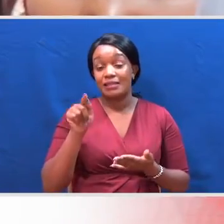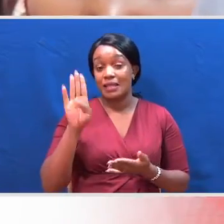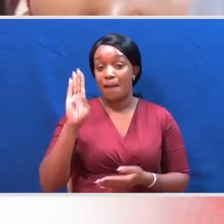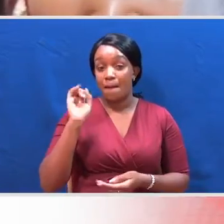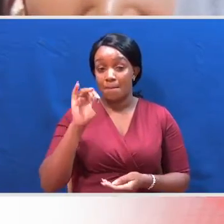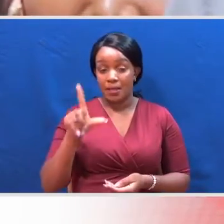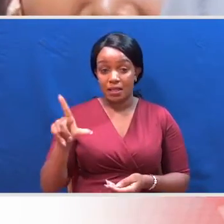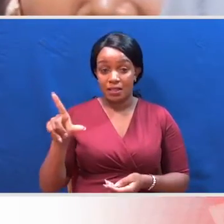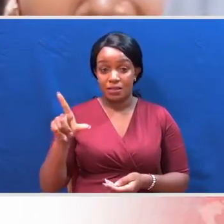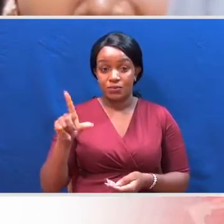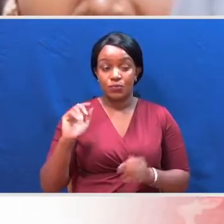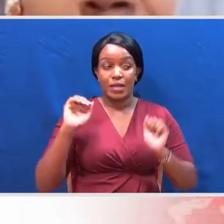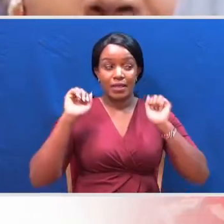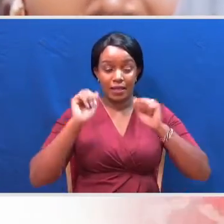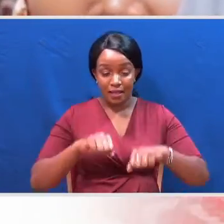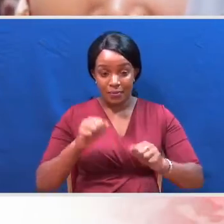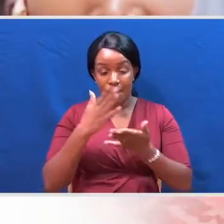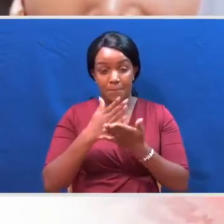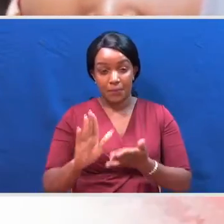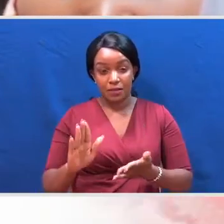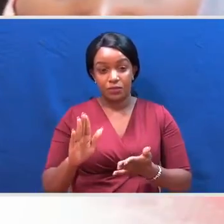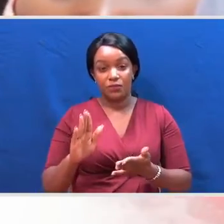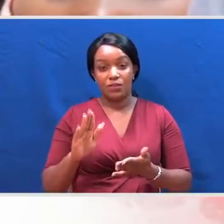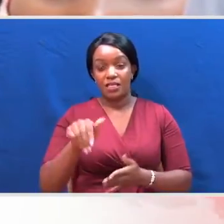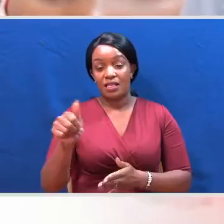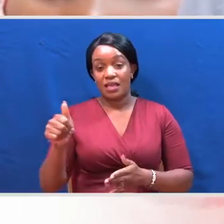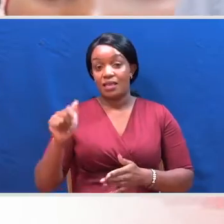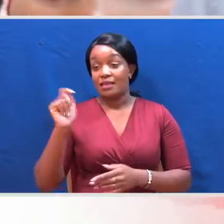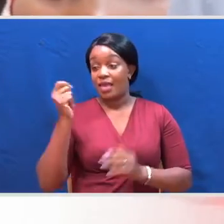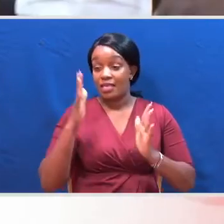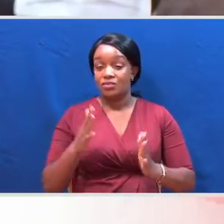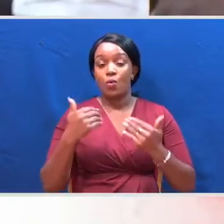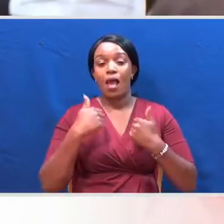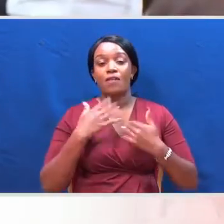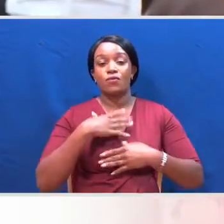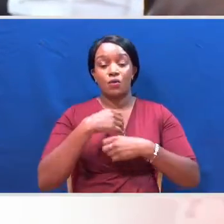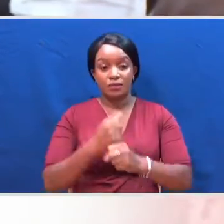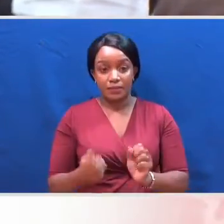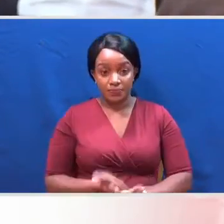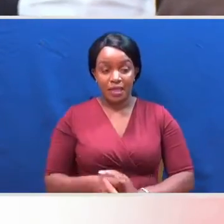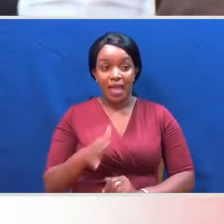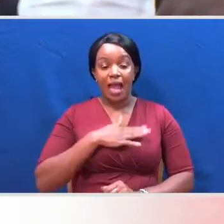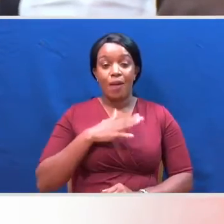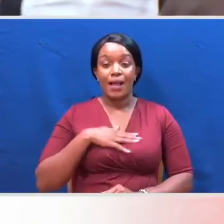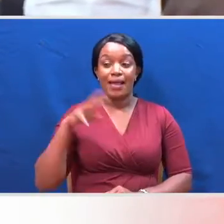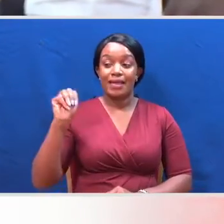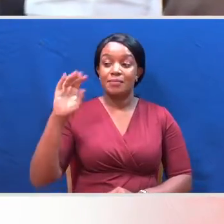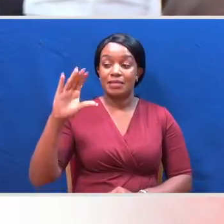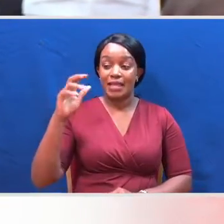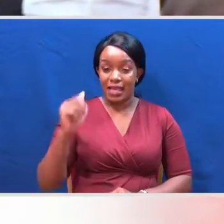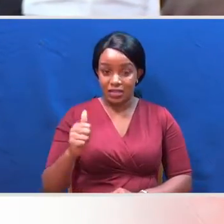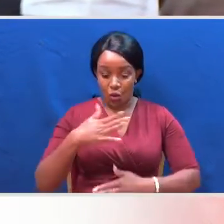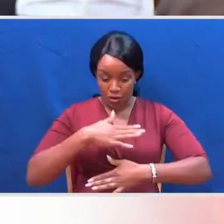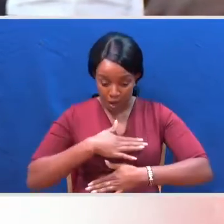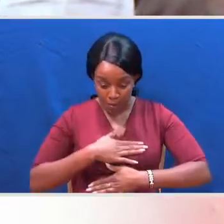can be part of the rest of Kenyans who have expressed confidence in this document. Our MCAs, honorable MCAs wa